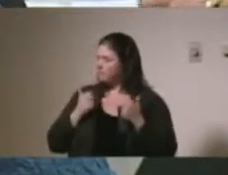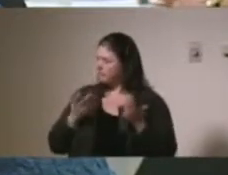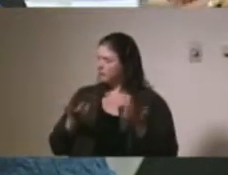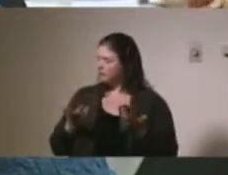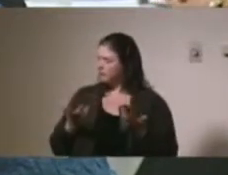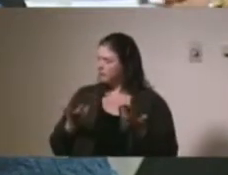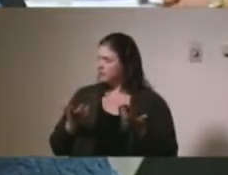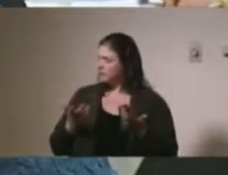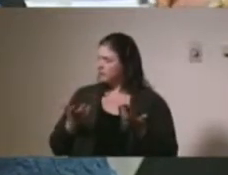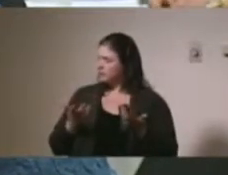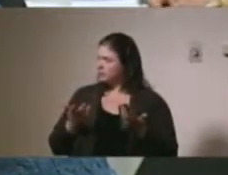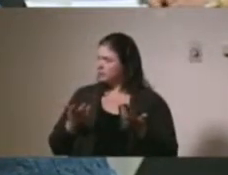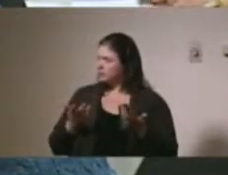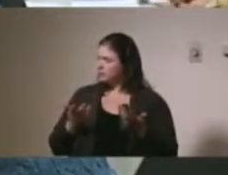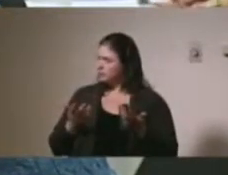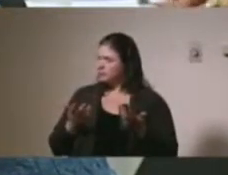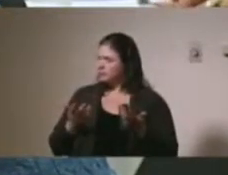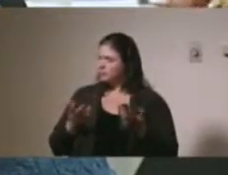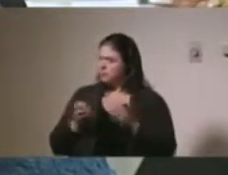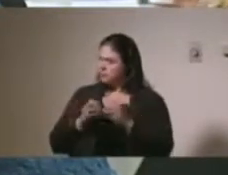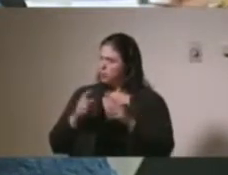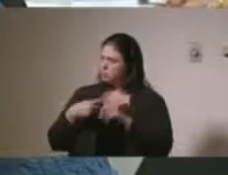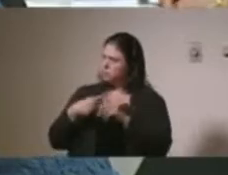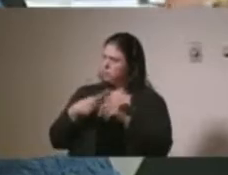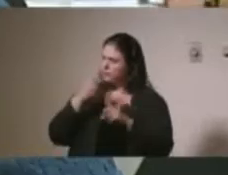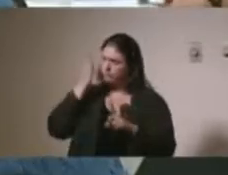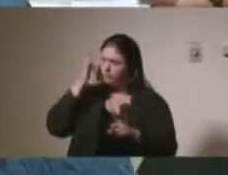of having a more prosperous future?